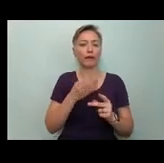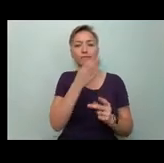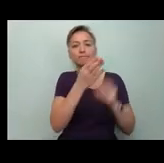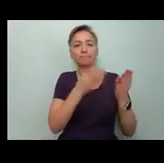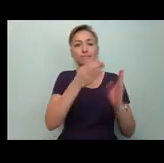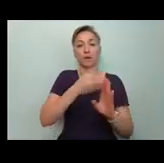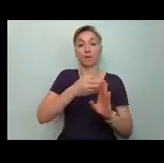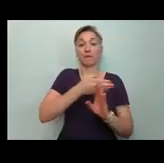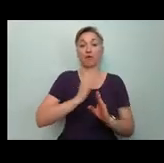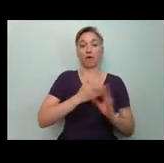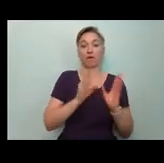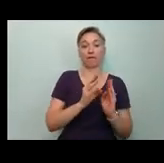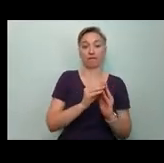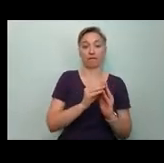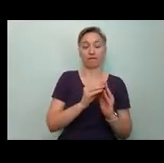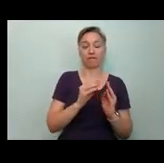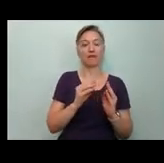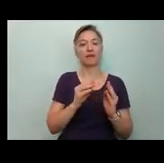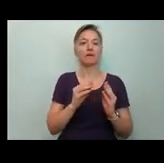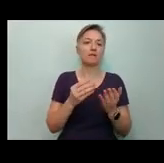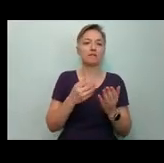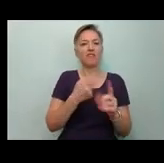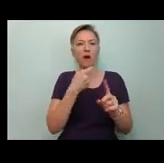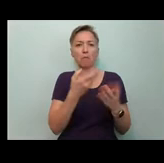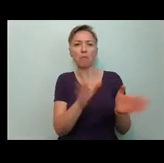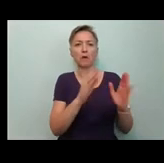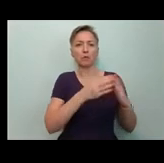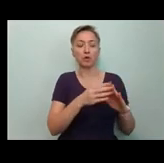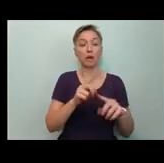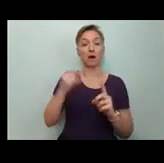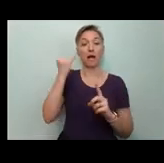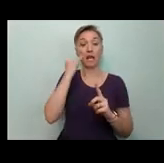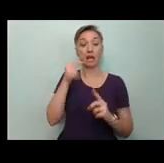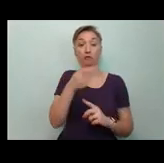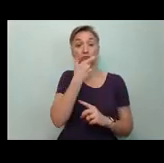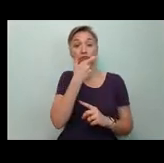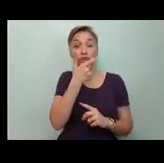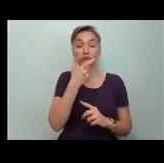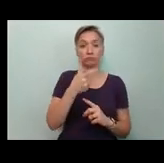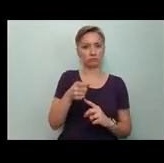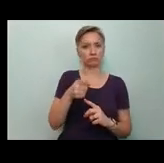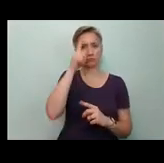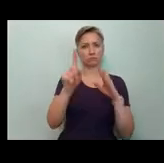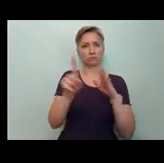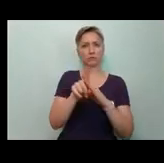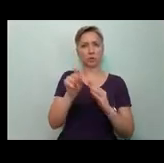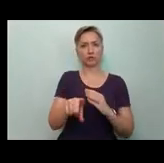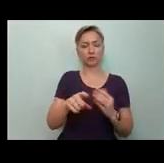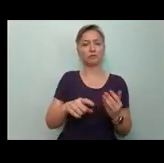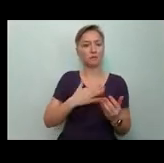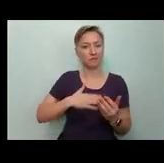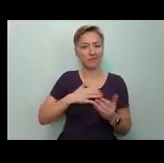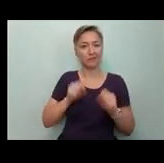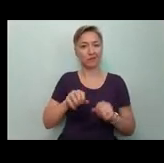sessions today by our community. But if you have any questions that come up during the presentation, please feel free to submit those in the